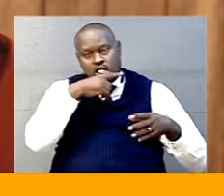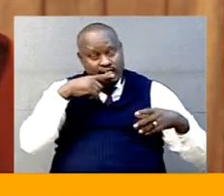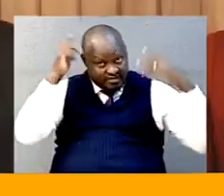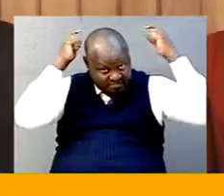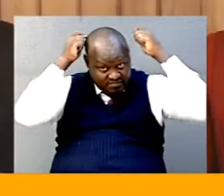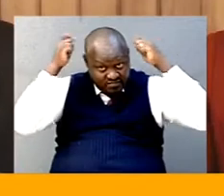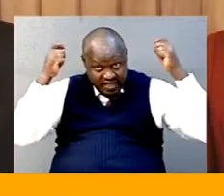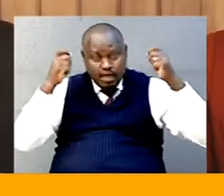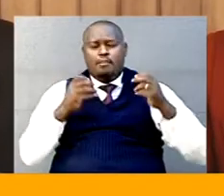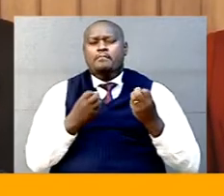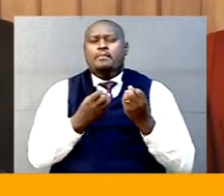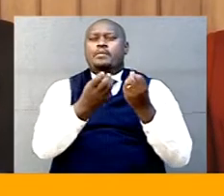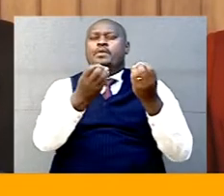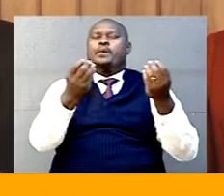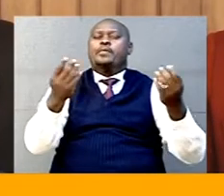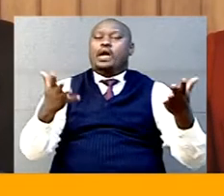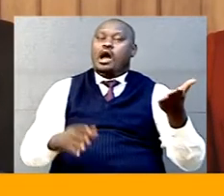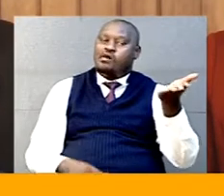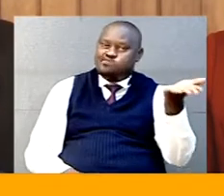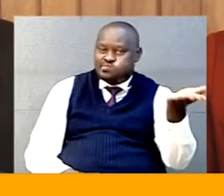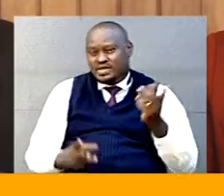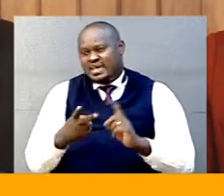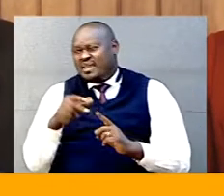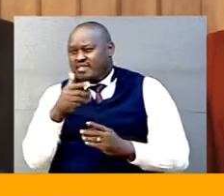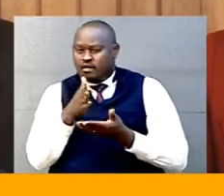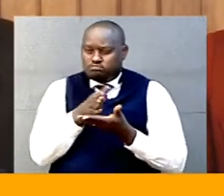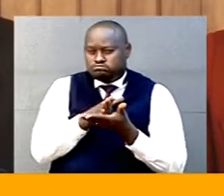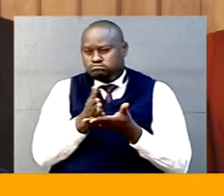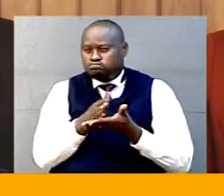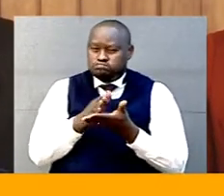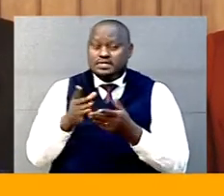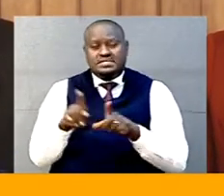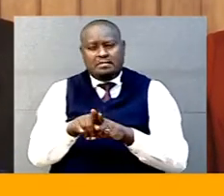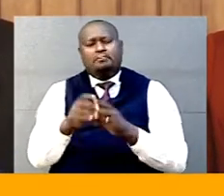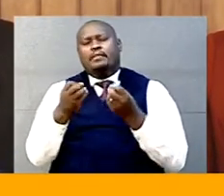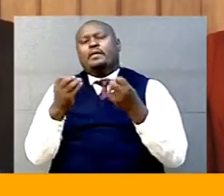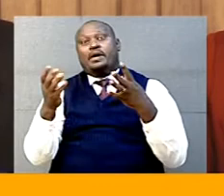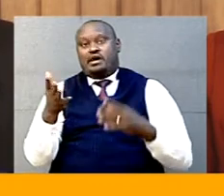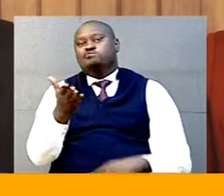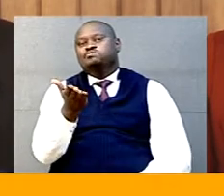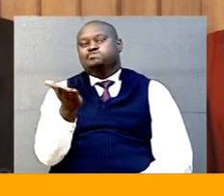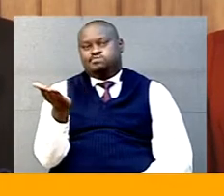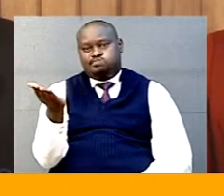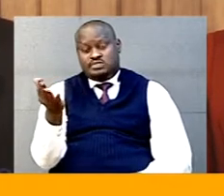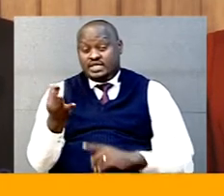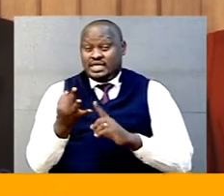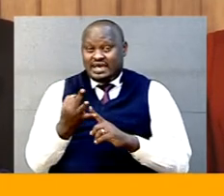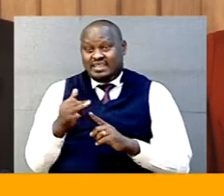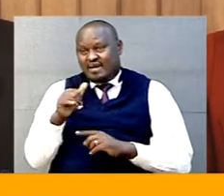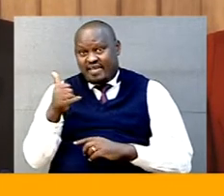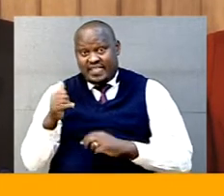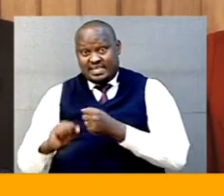number. Those that are still undecided are also a big number. And those that are